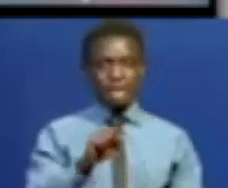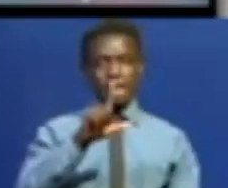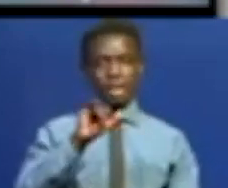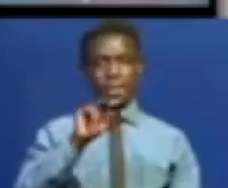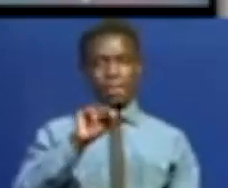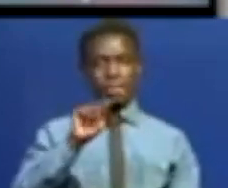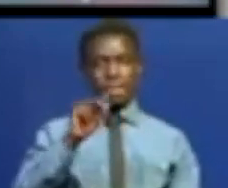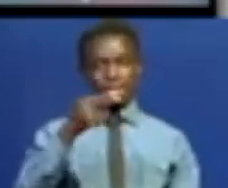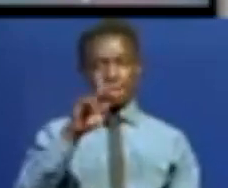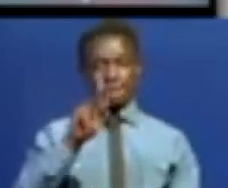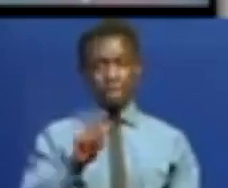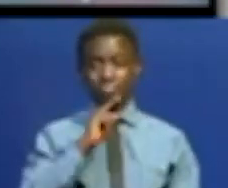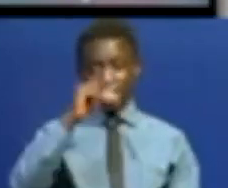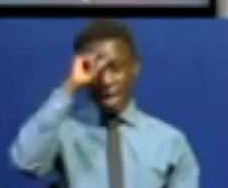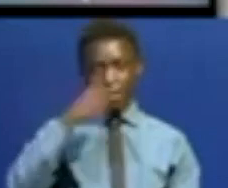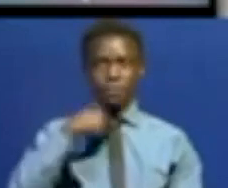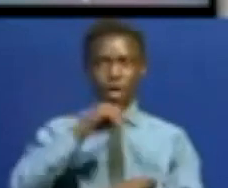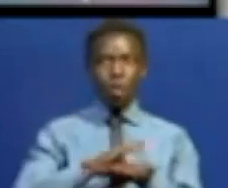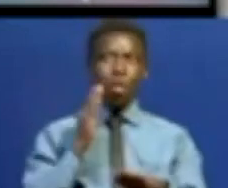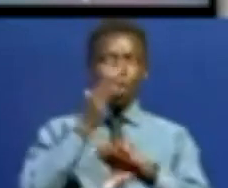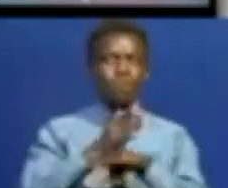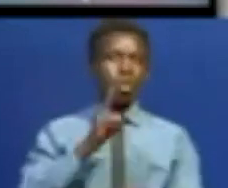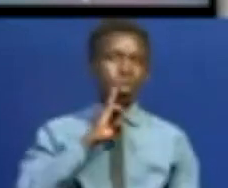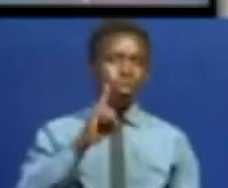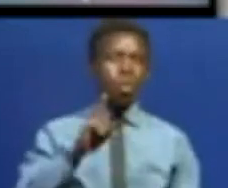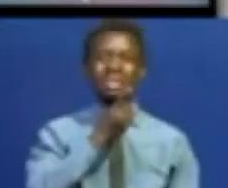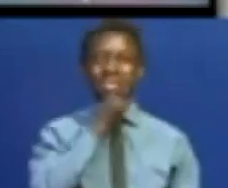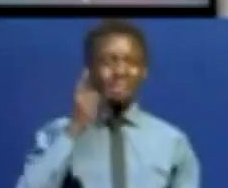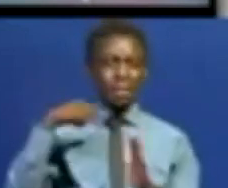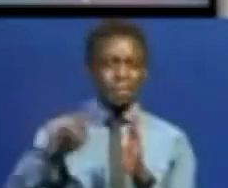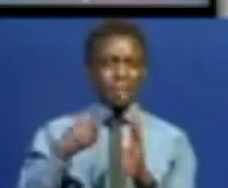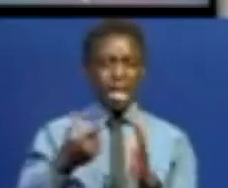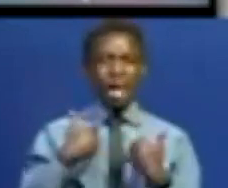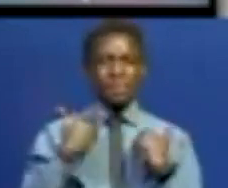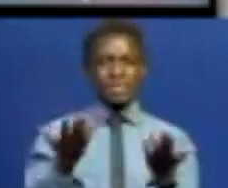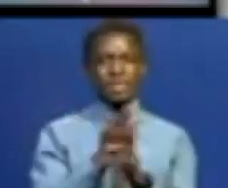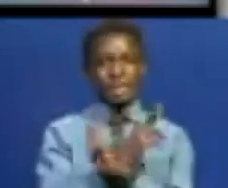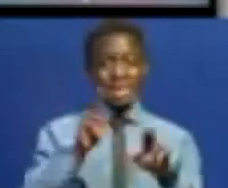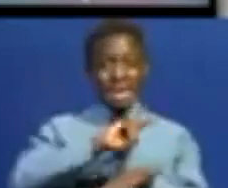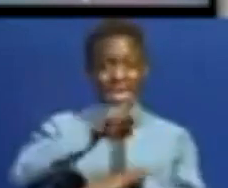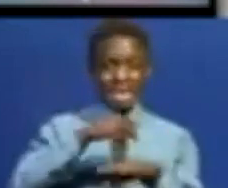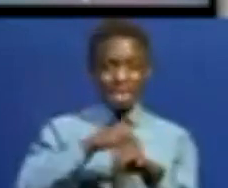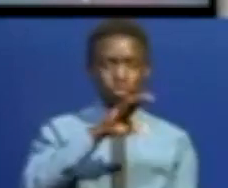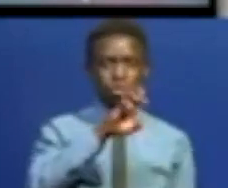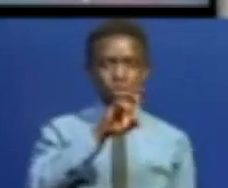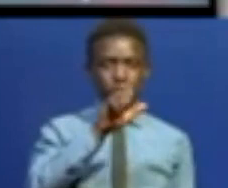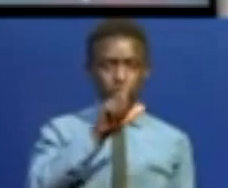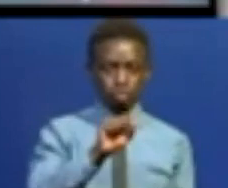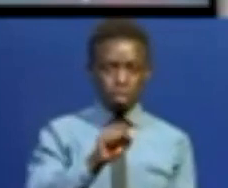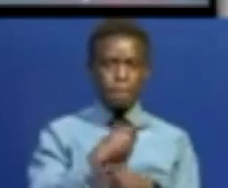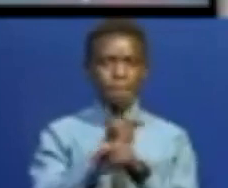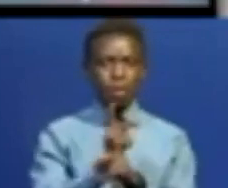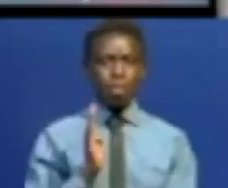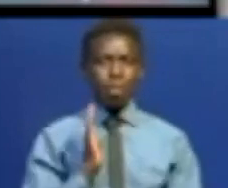the government has acquired more than 100 dryers that have been strategically availed at National Cereals and Produce Board depots in